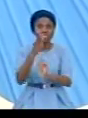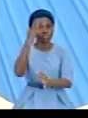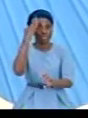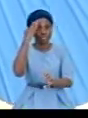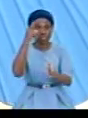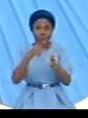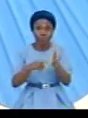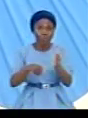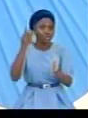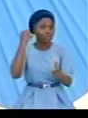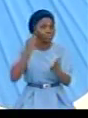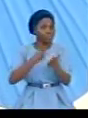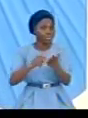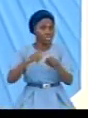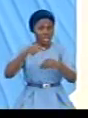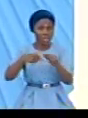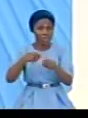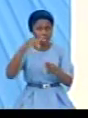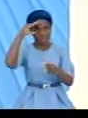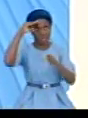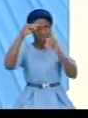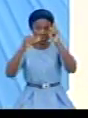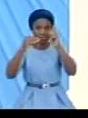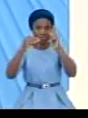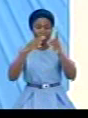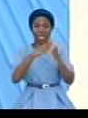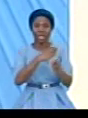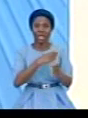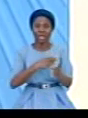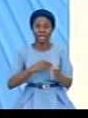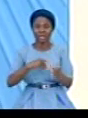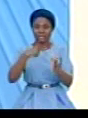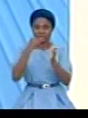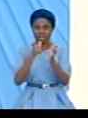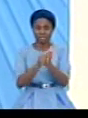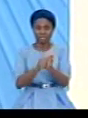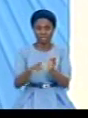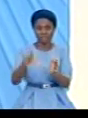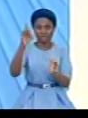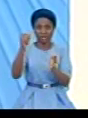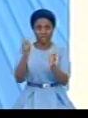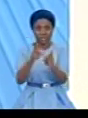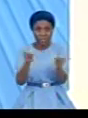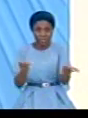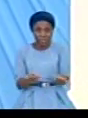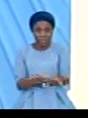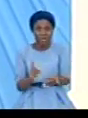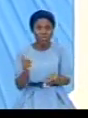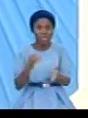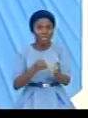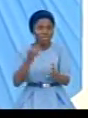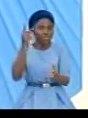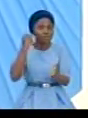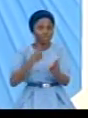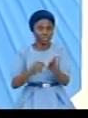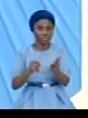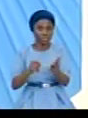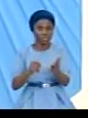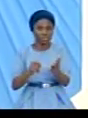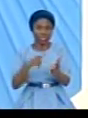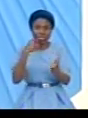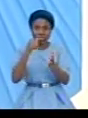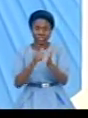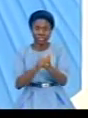we're told he found the place where it was written. Verse 18, the Spirit of the Lord is upon